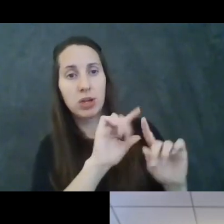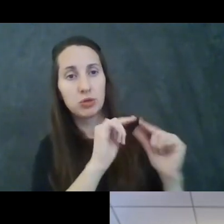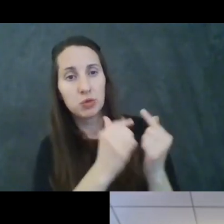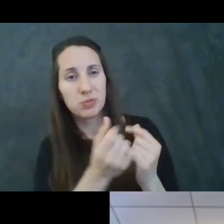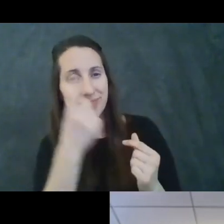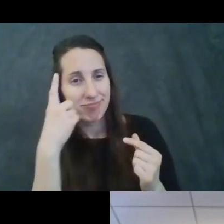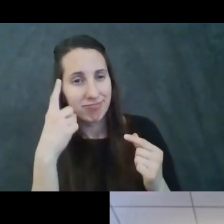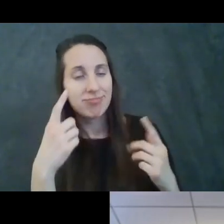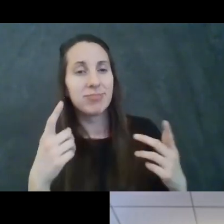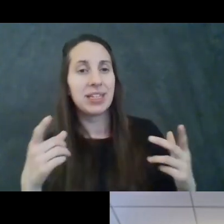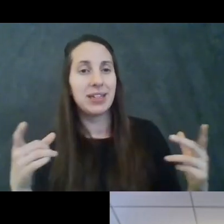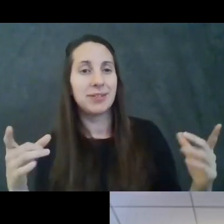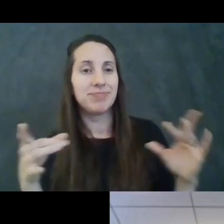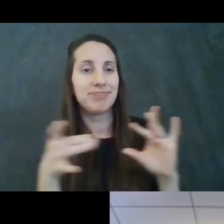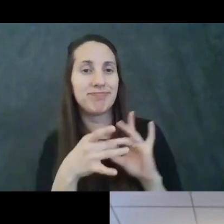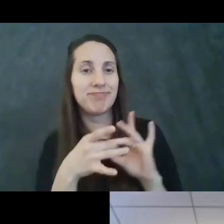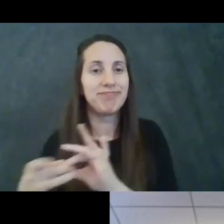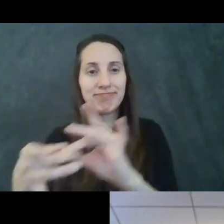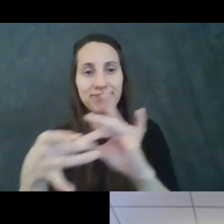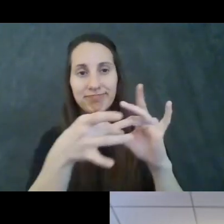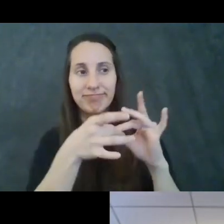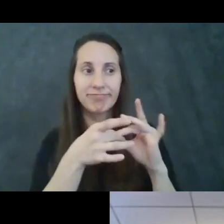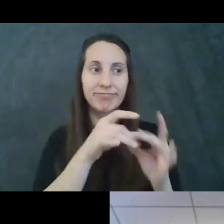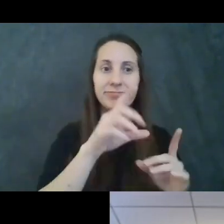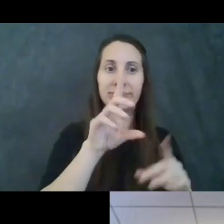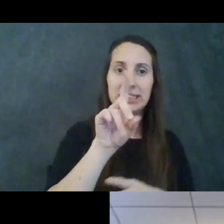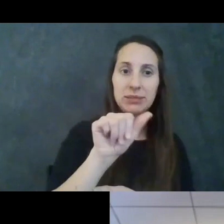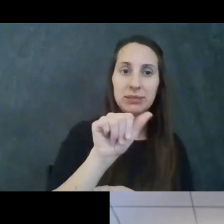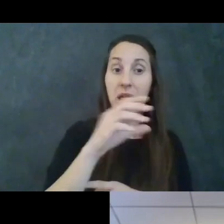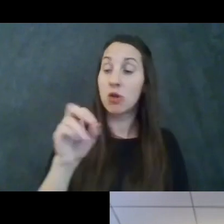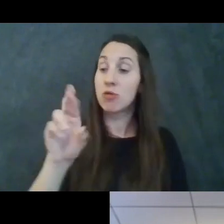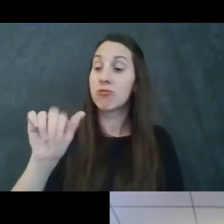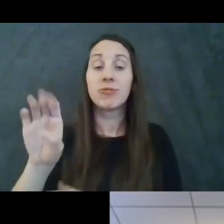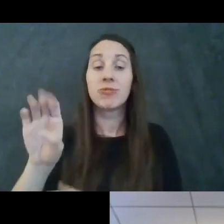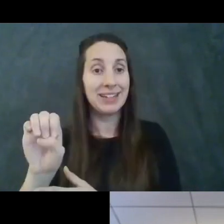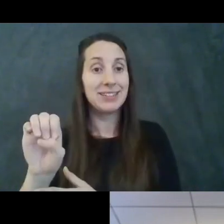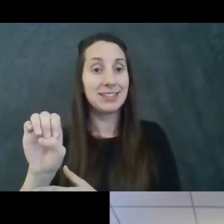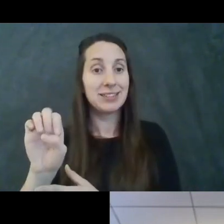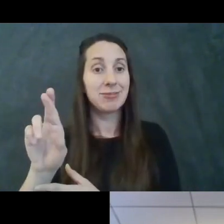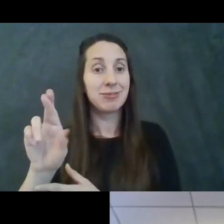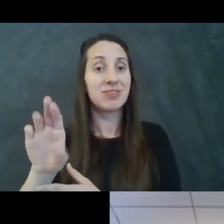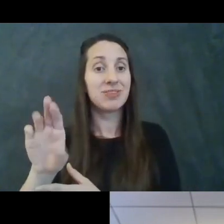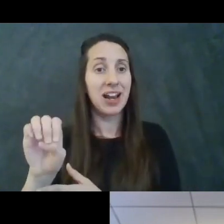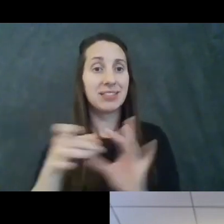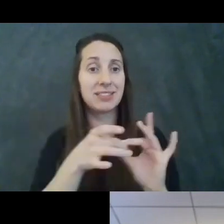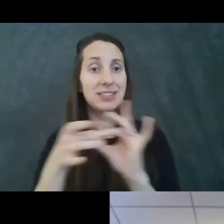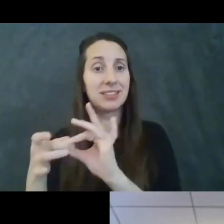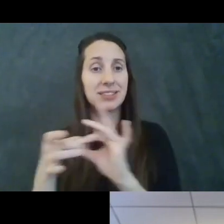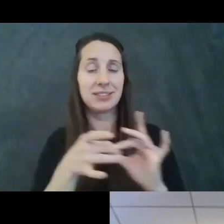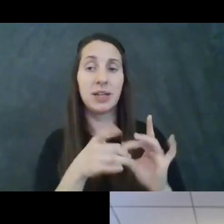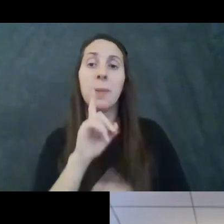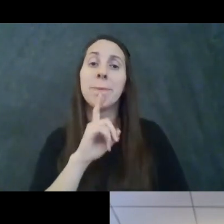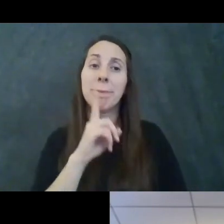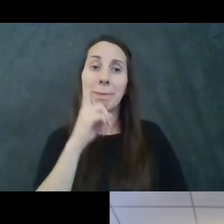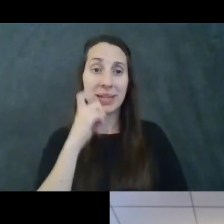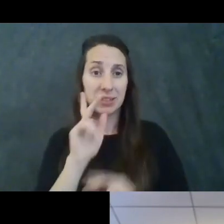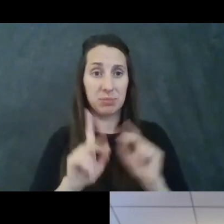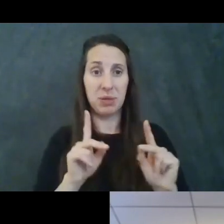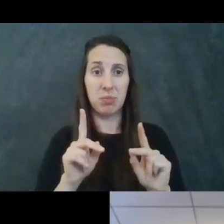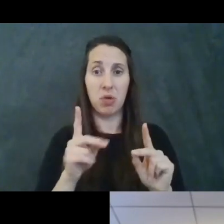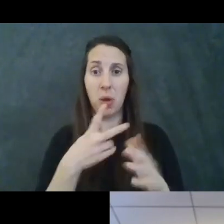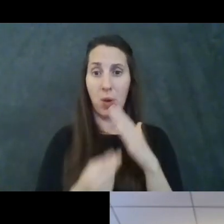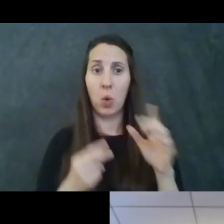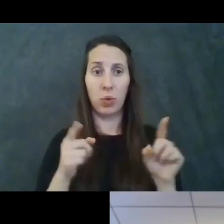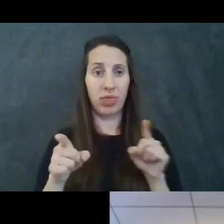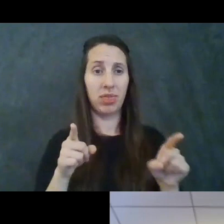of disability and race, because people are both. And it's really important to remind our colleagues